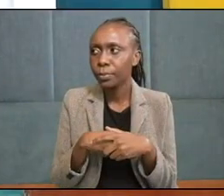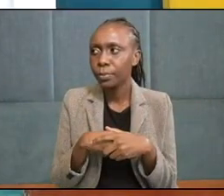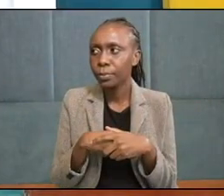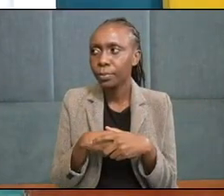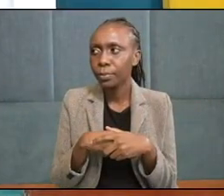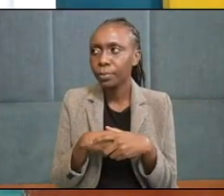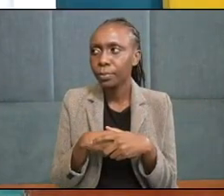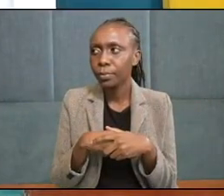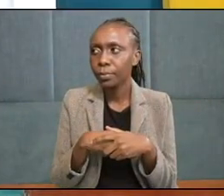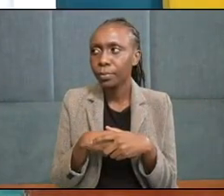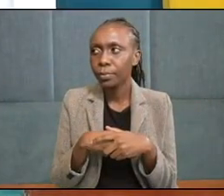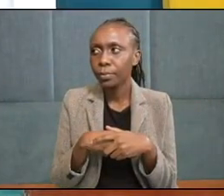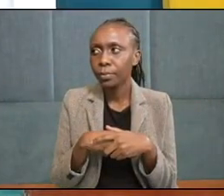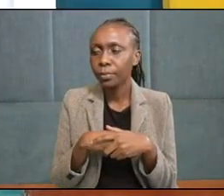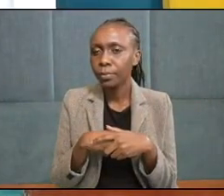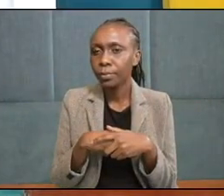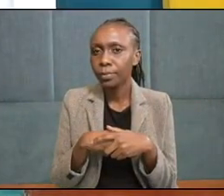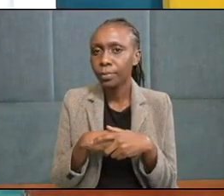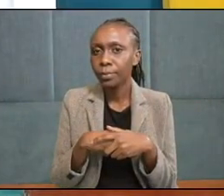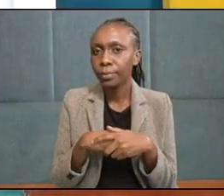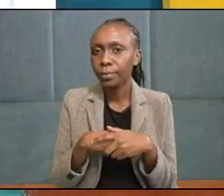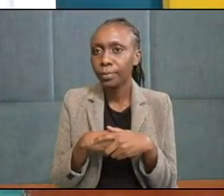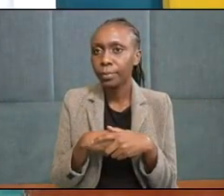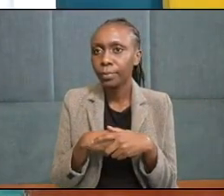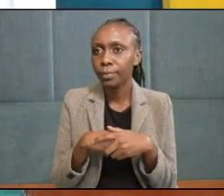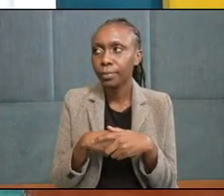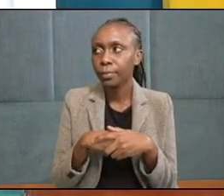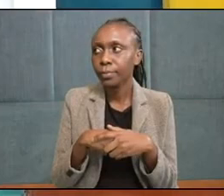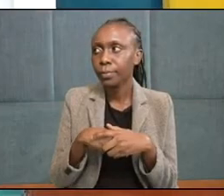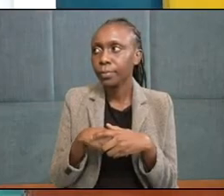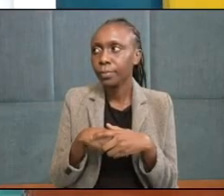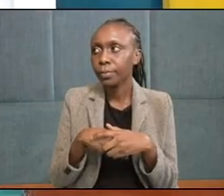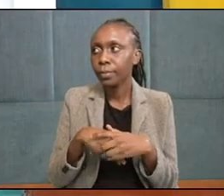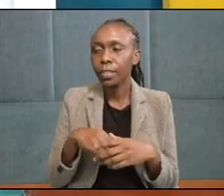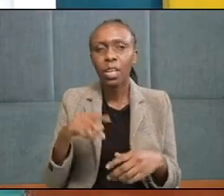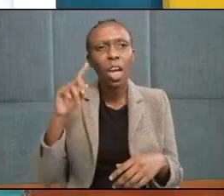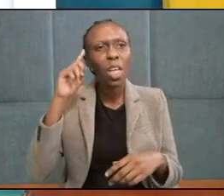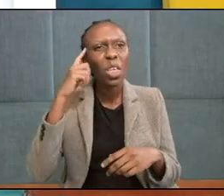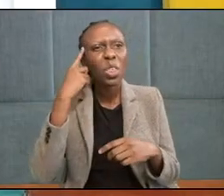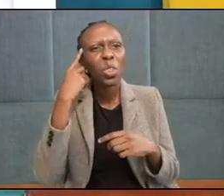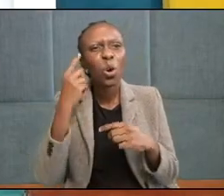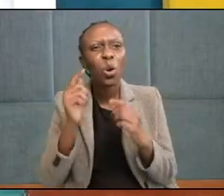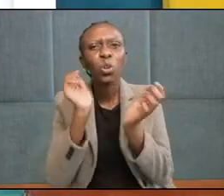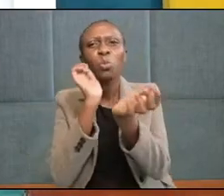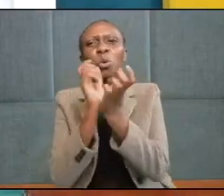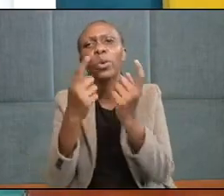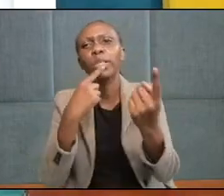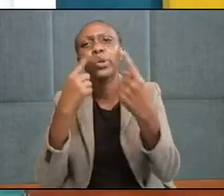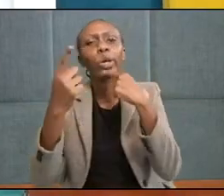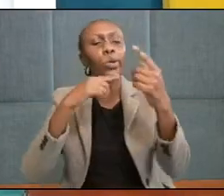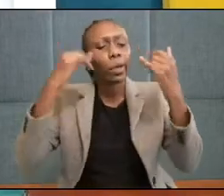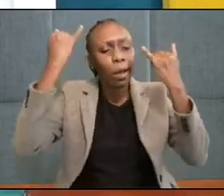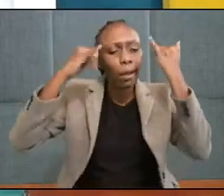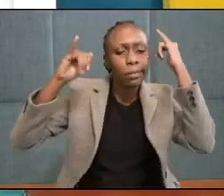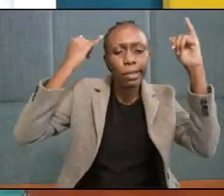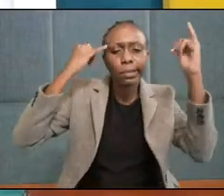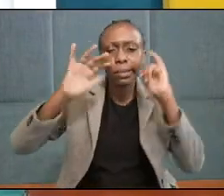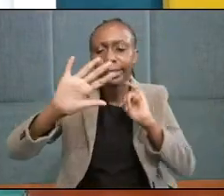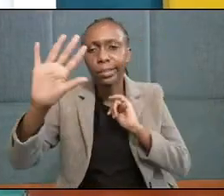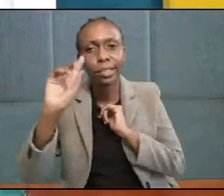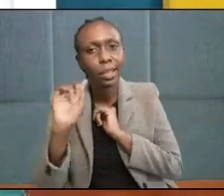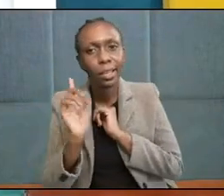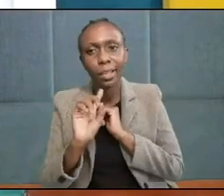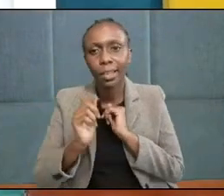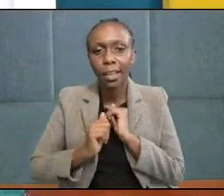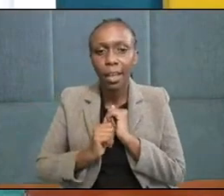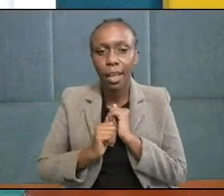was speaking ideas here from there. Ah, so they thought Paul was just speaking ideas here and there. But this was not the case.